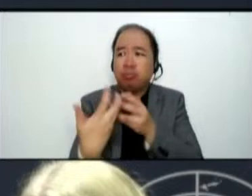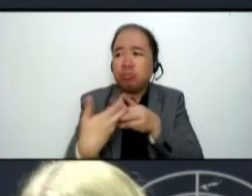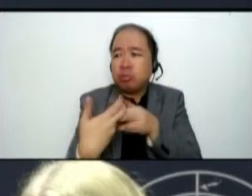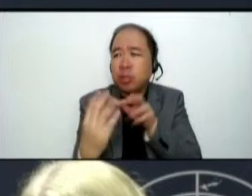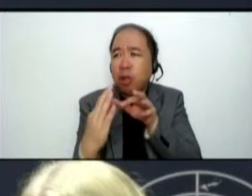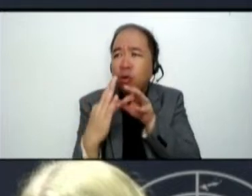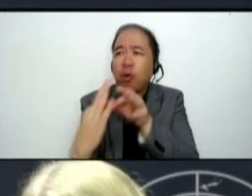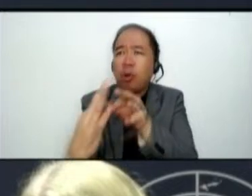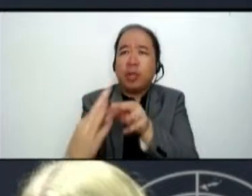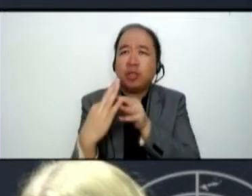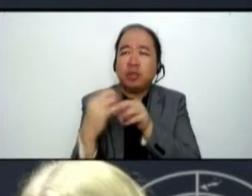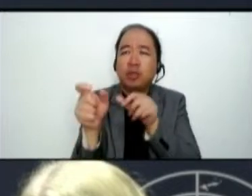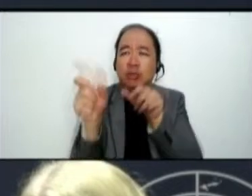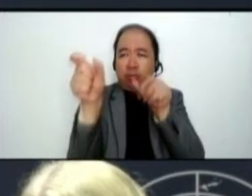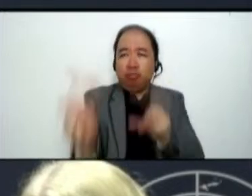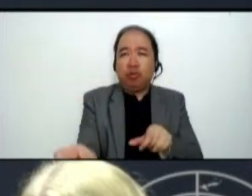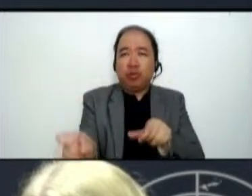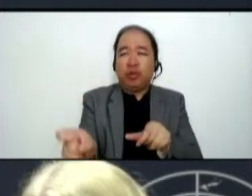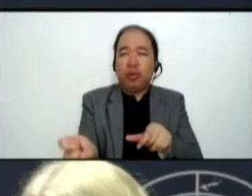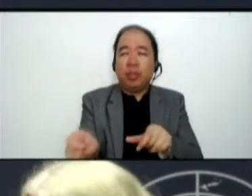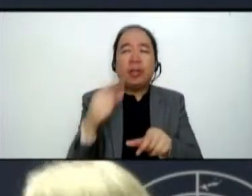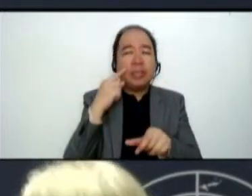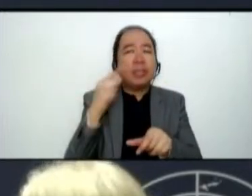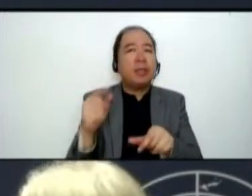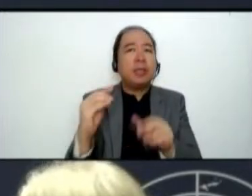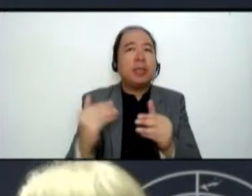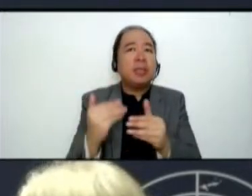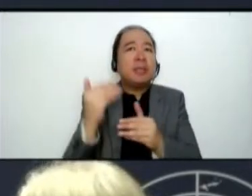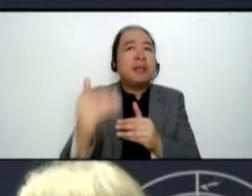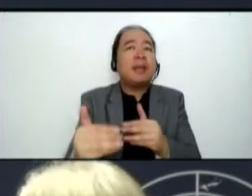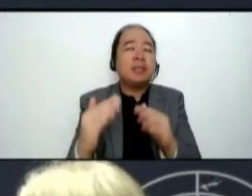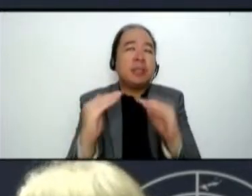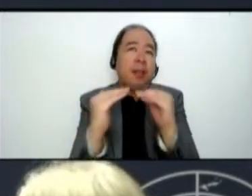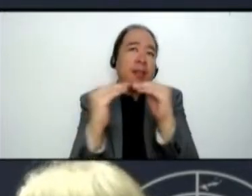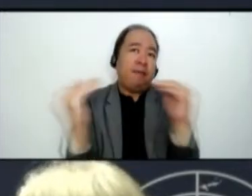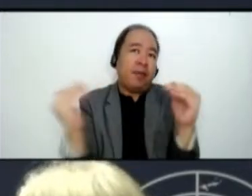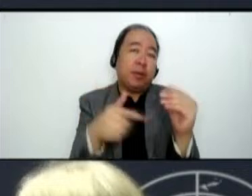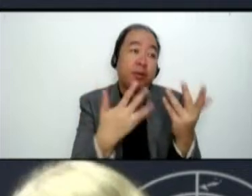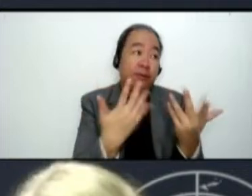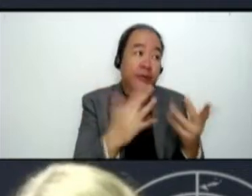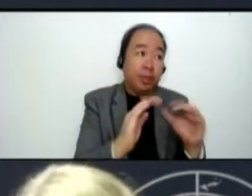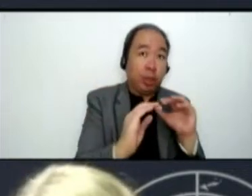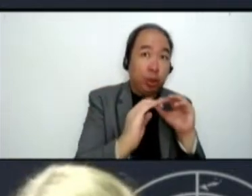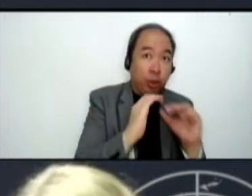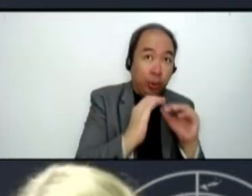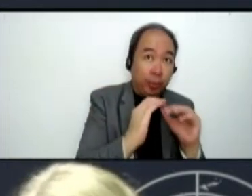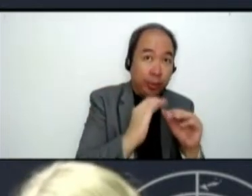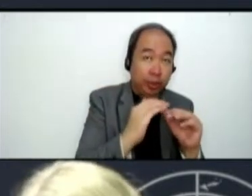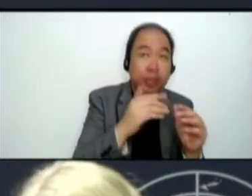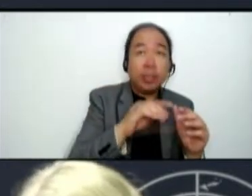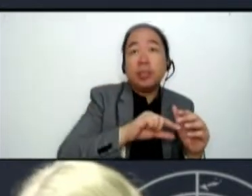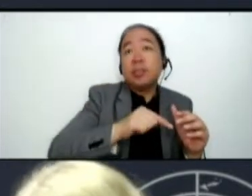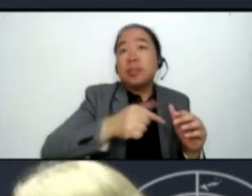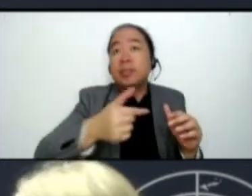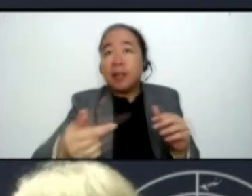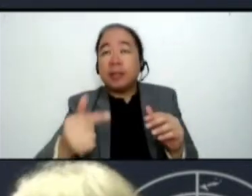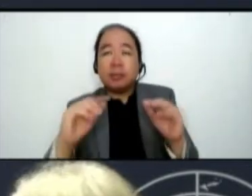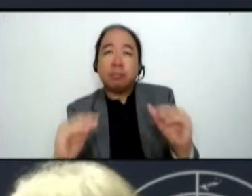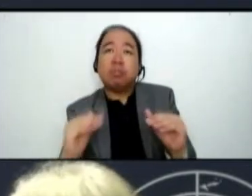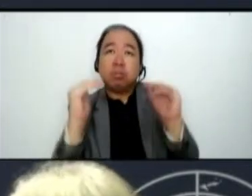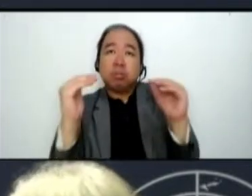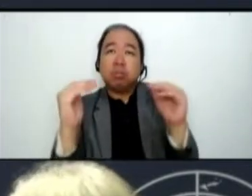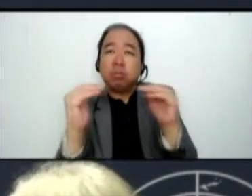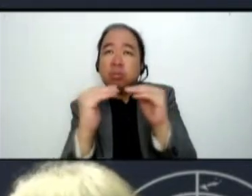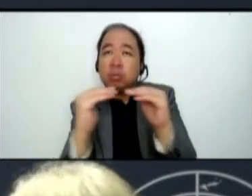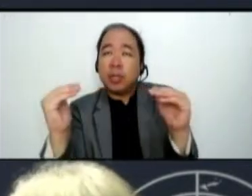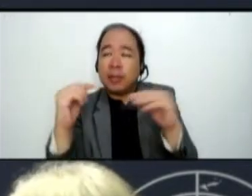connection actually is the next stage after the communication. You have that sort of communication that leads to a genuine, deepened